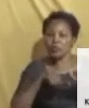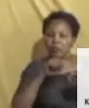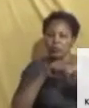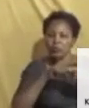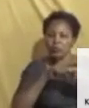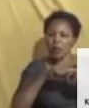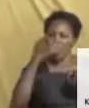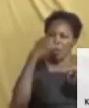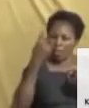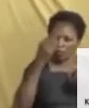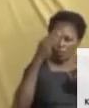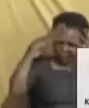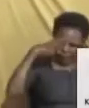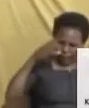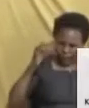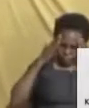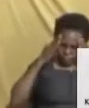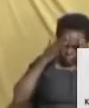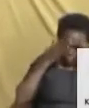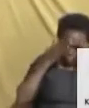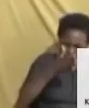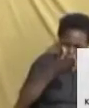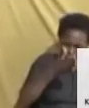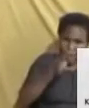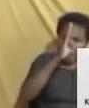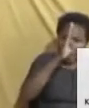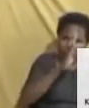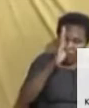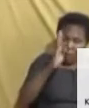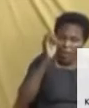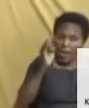presidential. What did the BBI